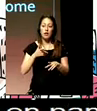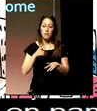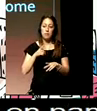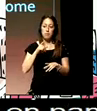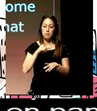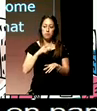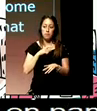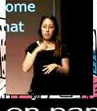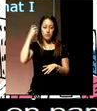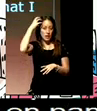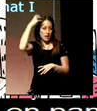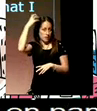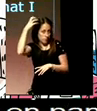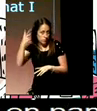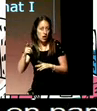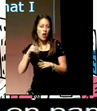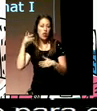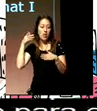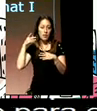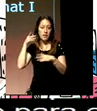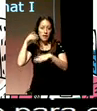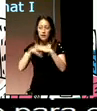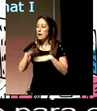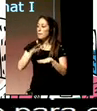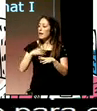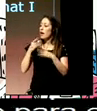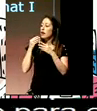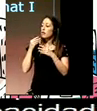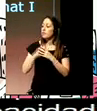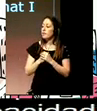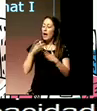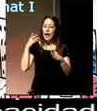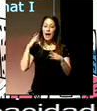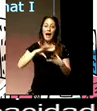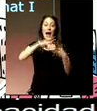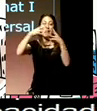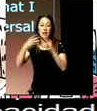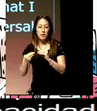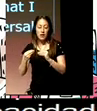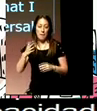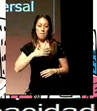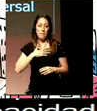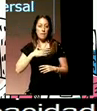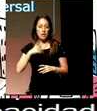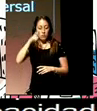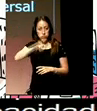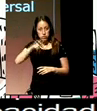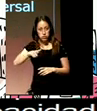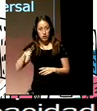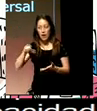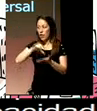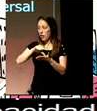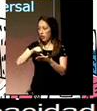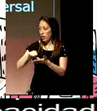a disabled organization on universal accessibility. You can download it from the website of